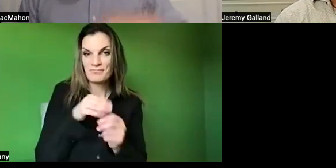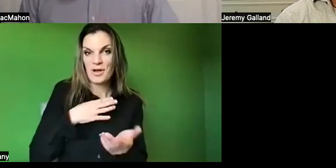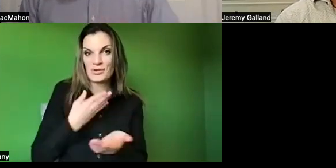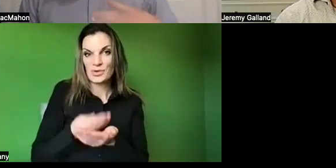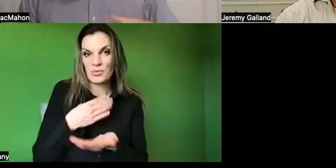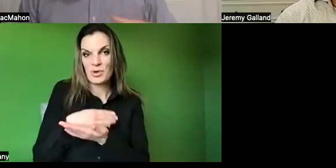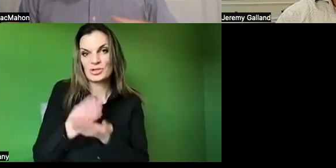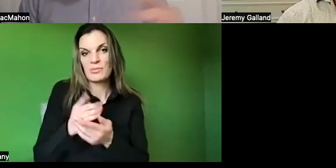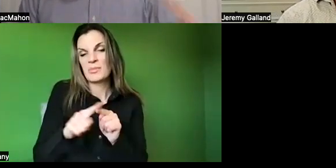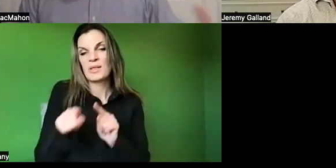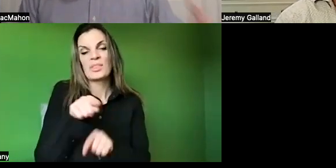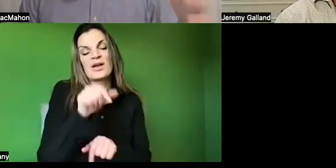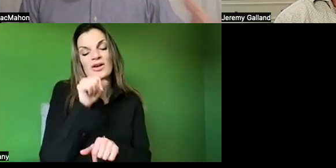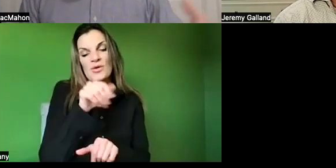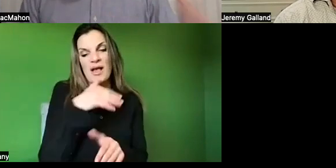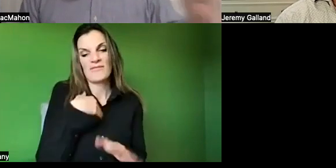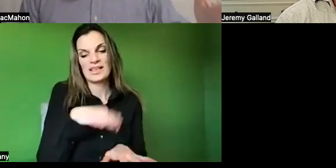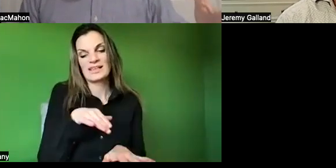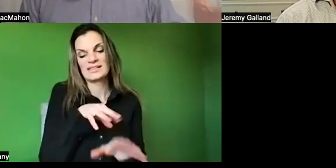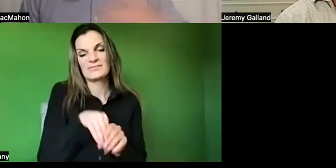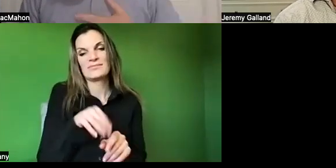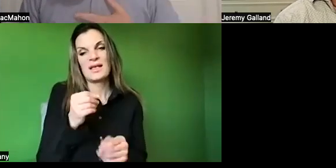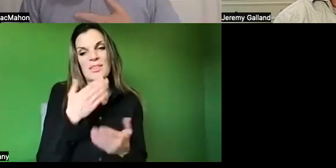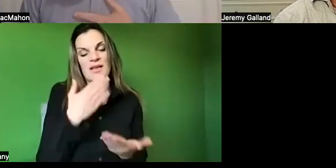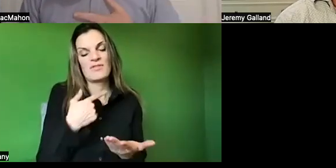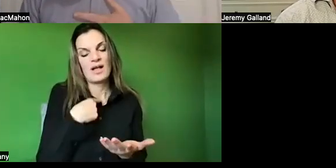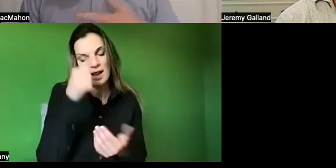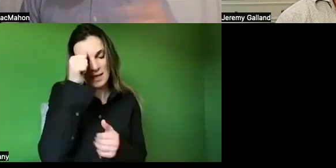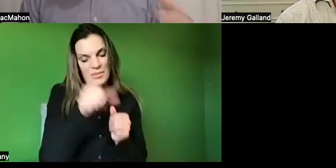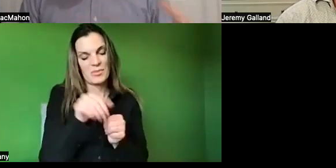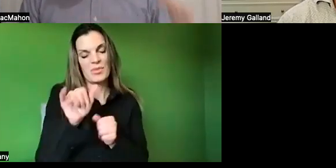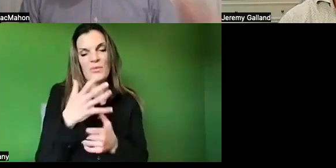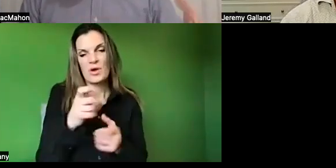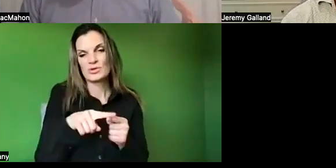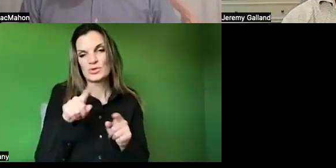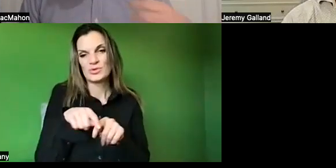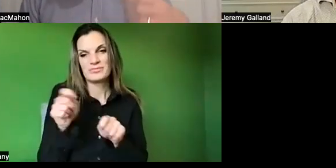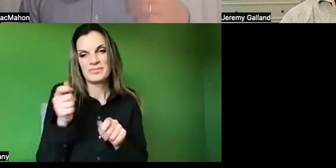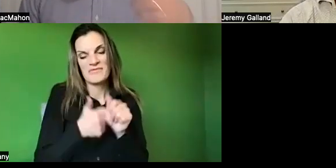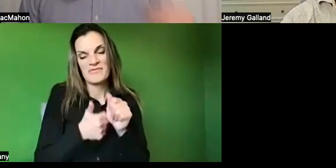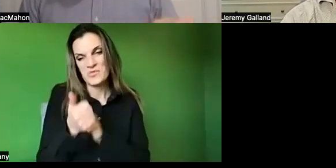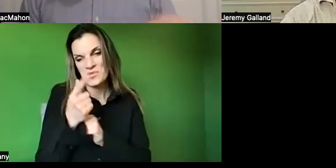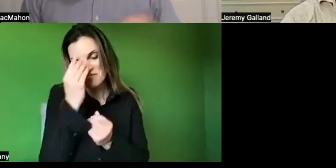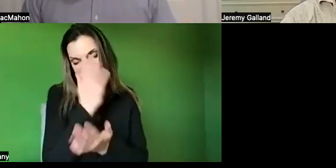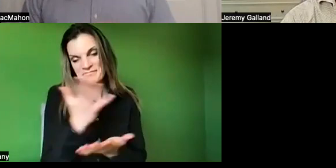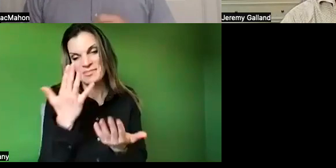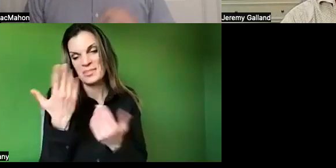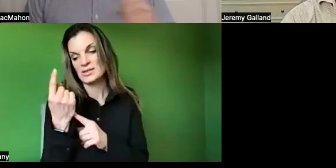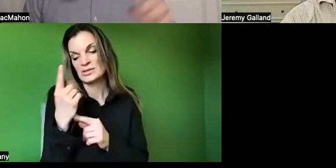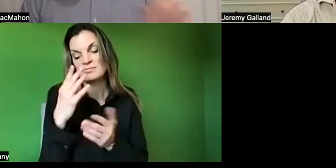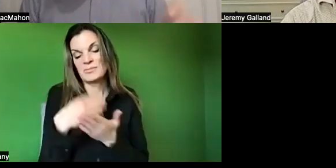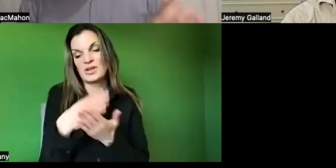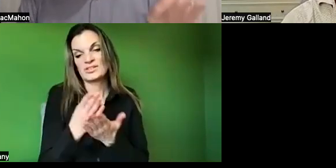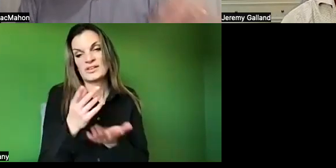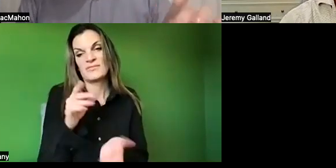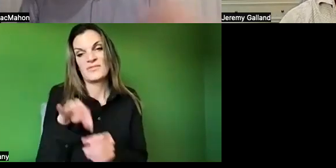despite not having kids in the system, and for that I am both thankful and mindful. I'd like to wrap with a reminder to everybody that last year's budget vote failed by